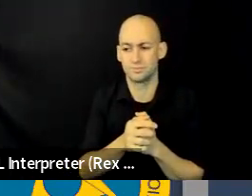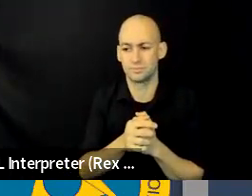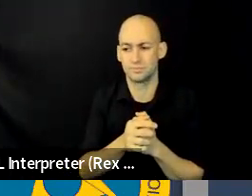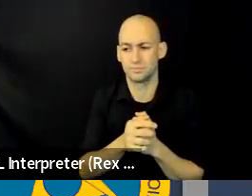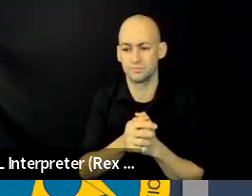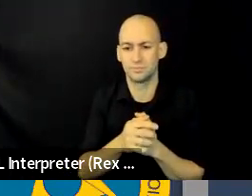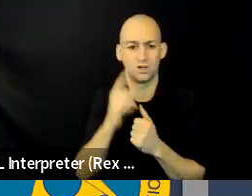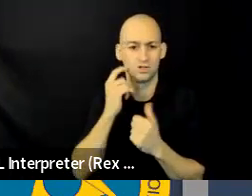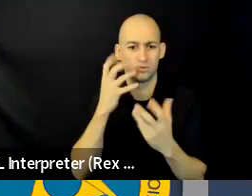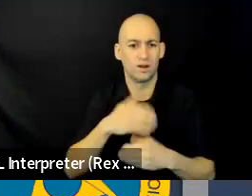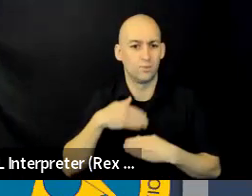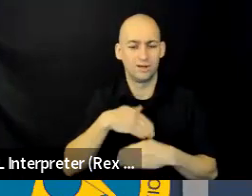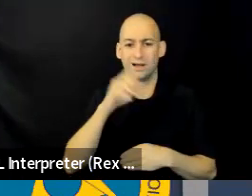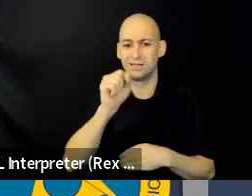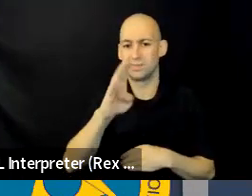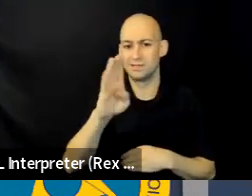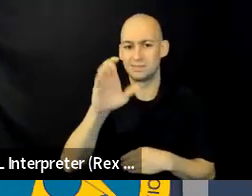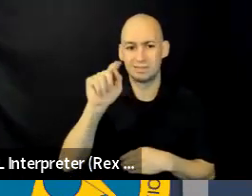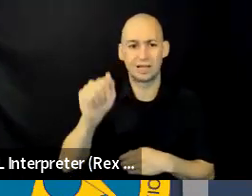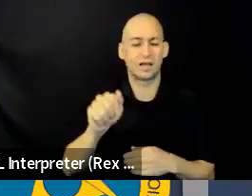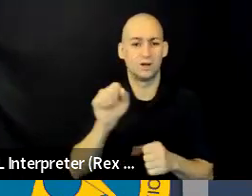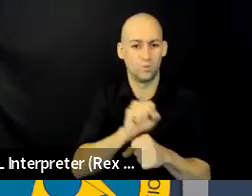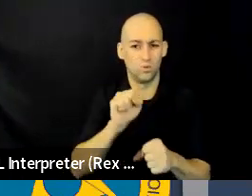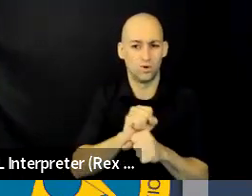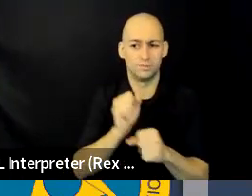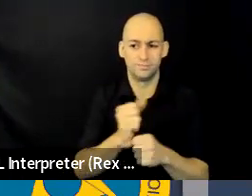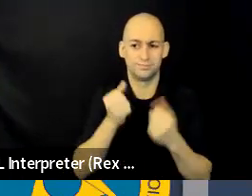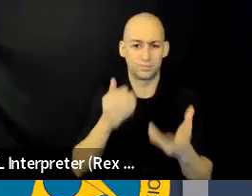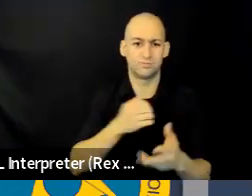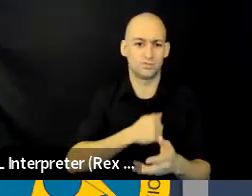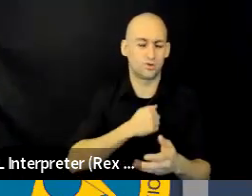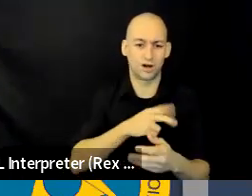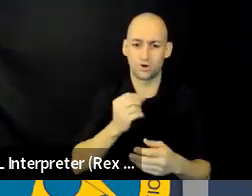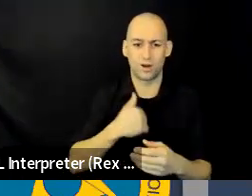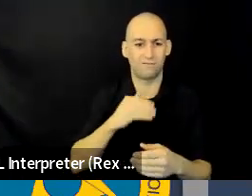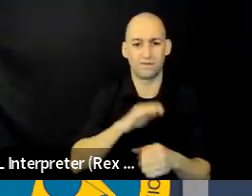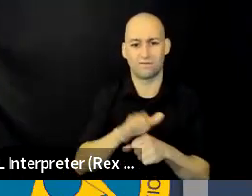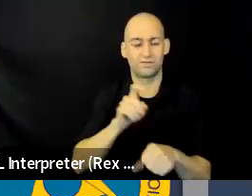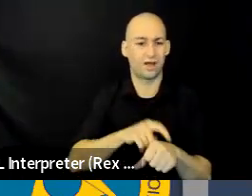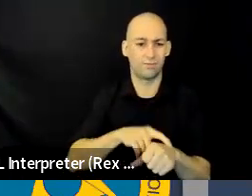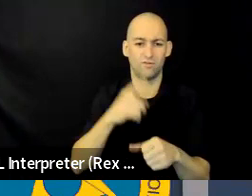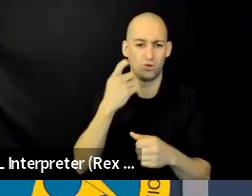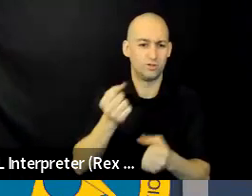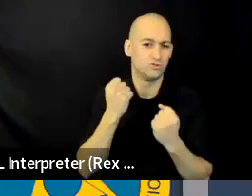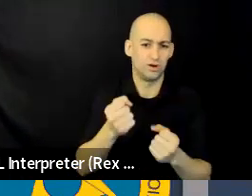I just want to appreciate SBCTA's work to provide us answers, and my apologies that we don't have time to have the robust discussion that this deserves.